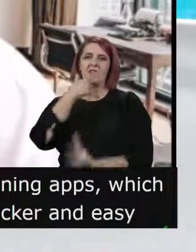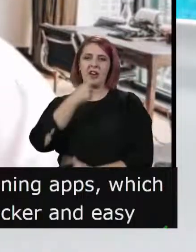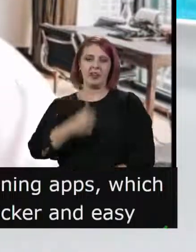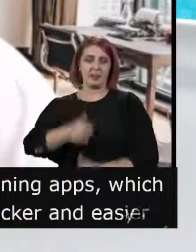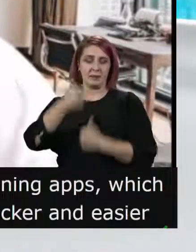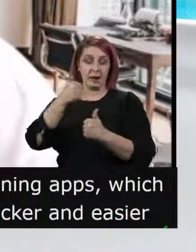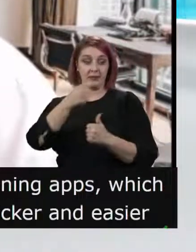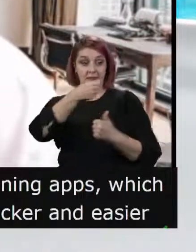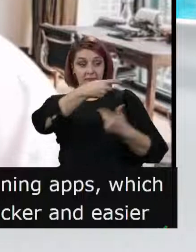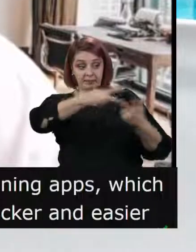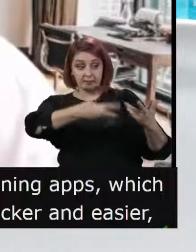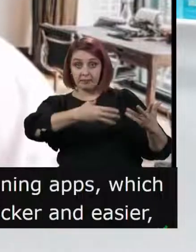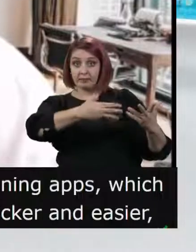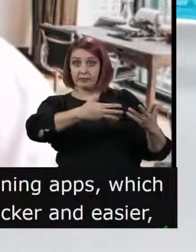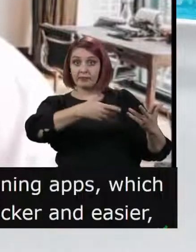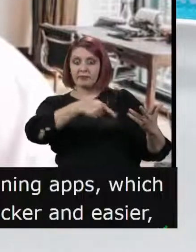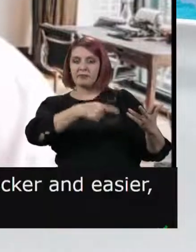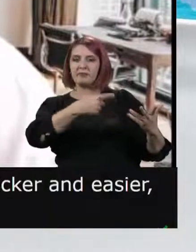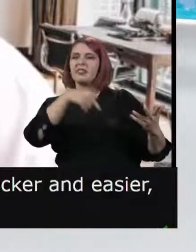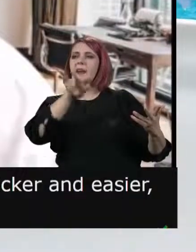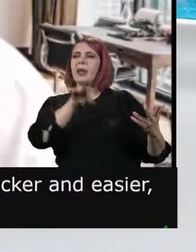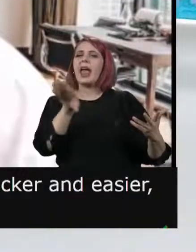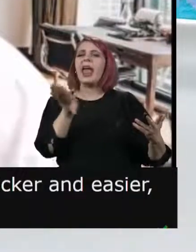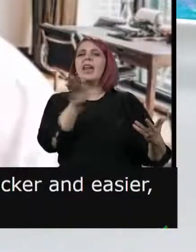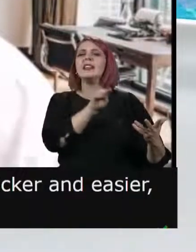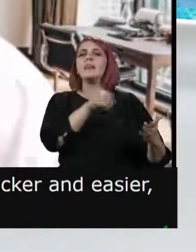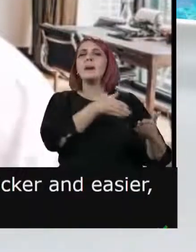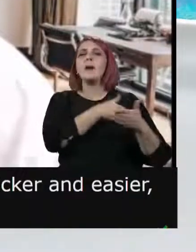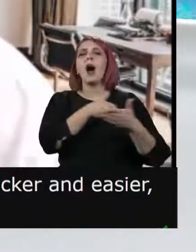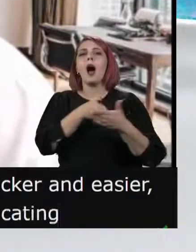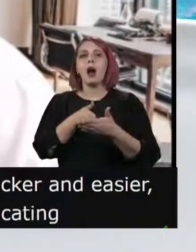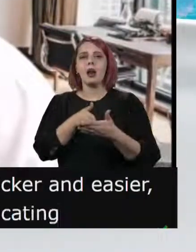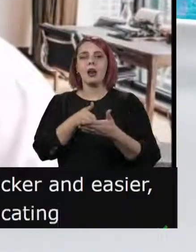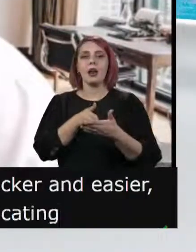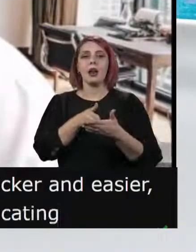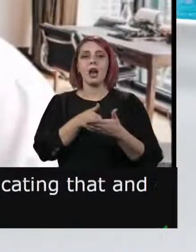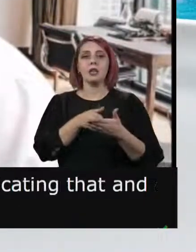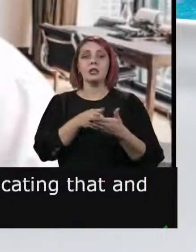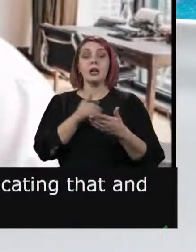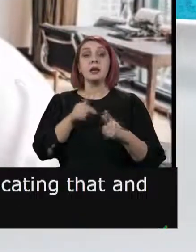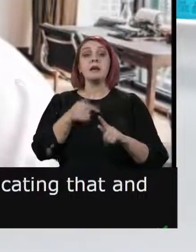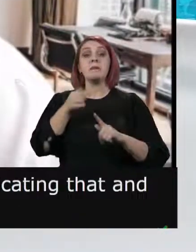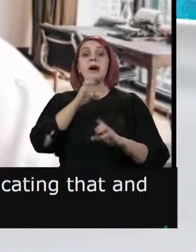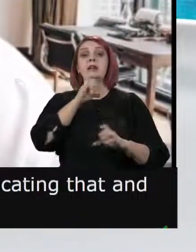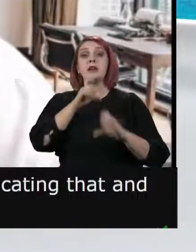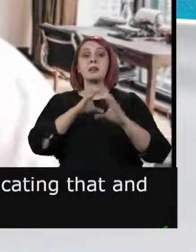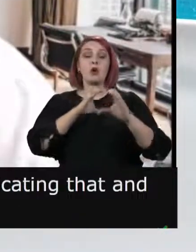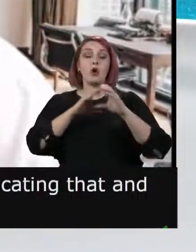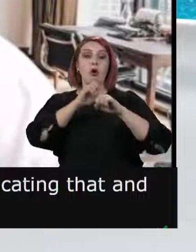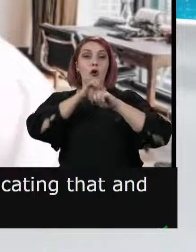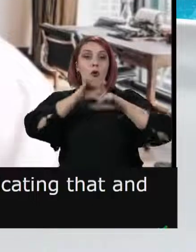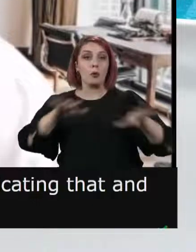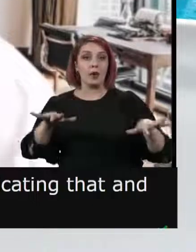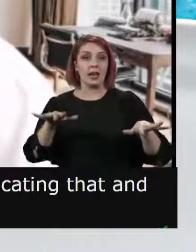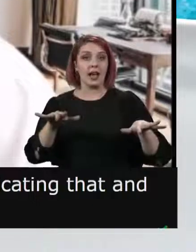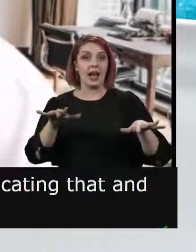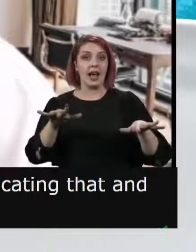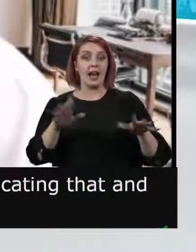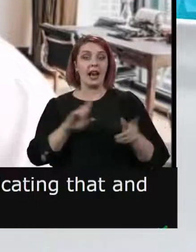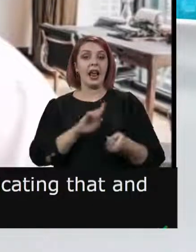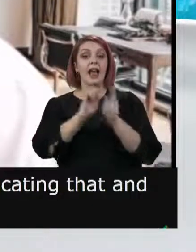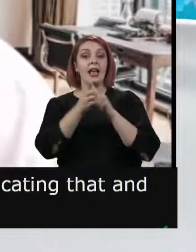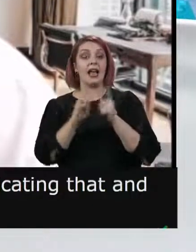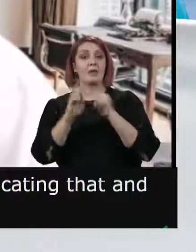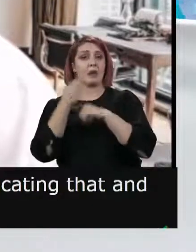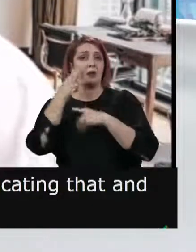Understanding barriers to a journey and communicating that and changing a journey's directions in real time.